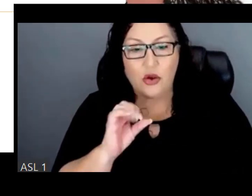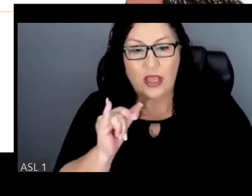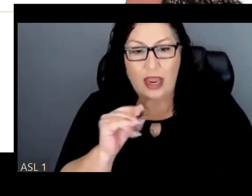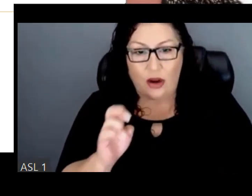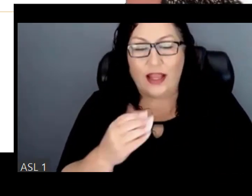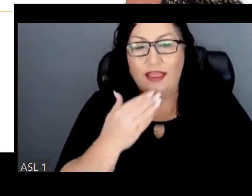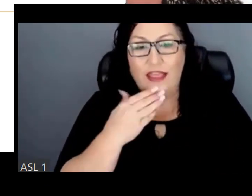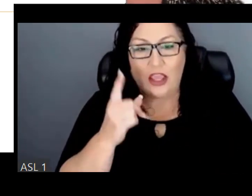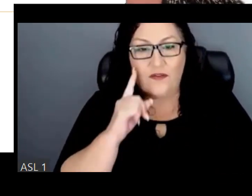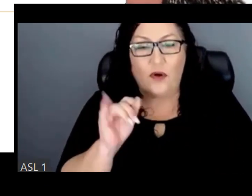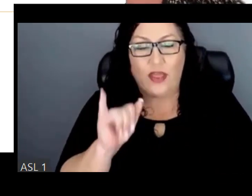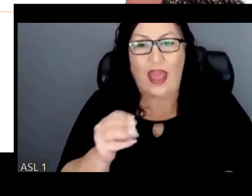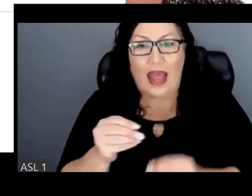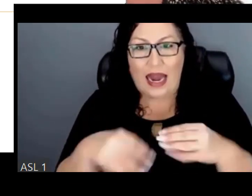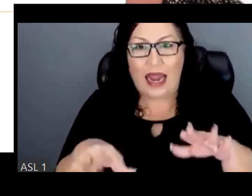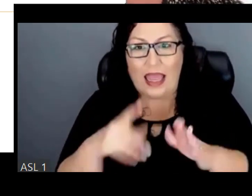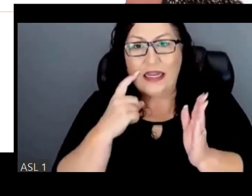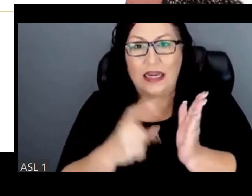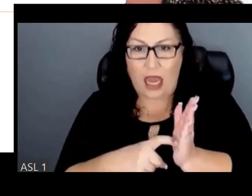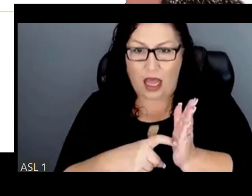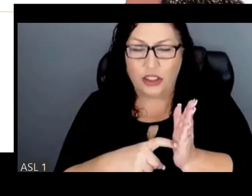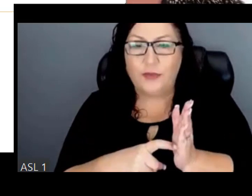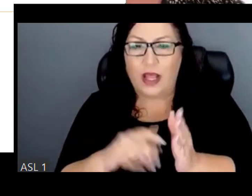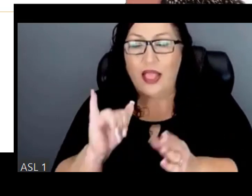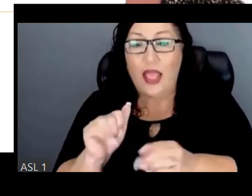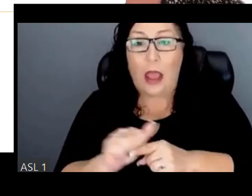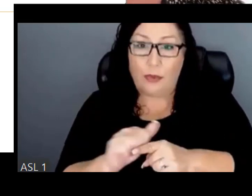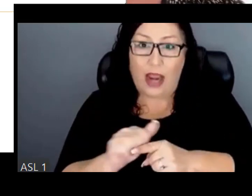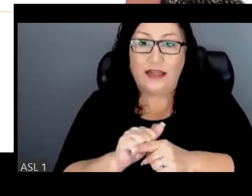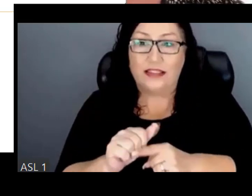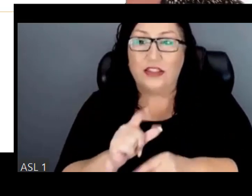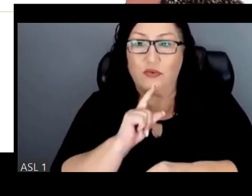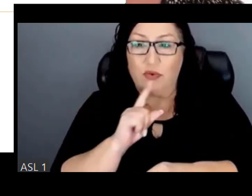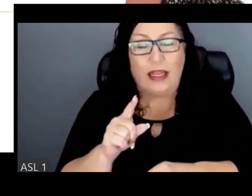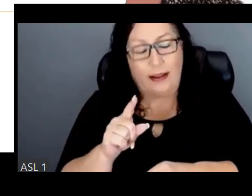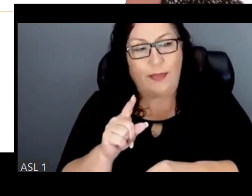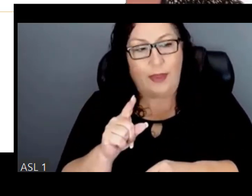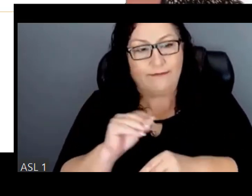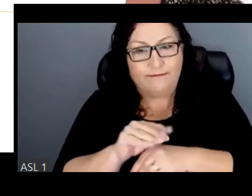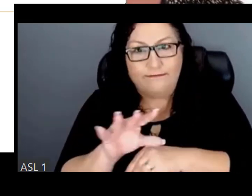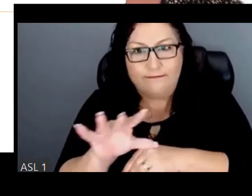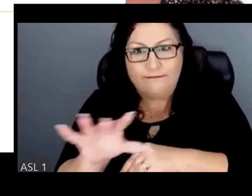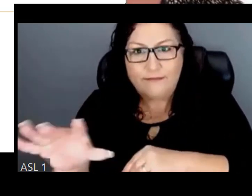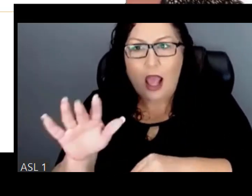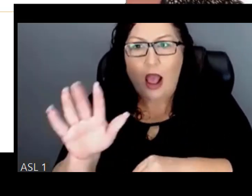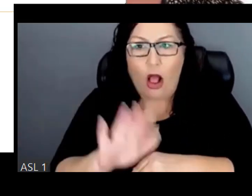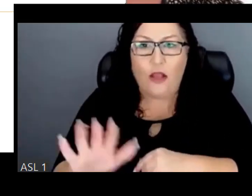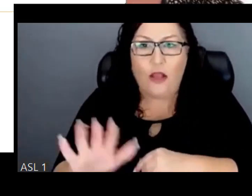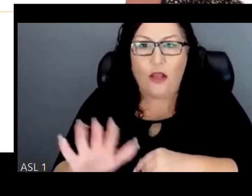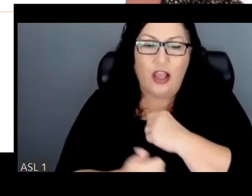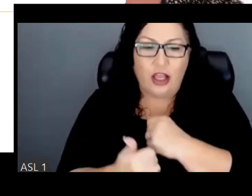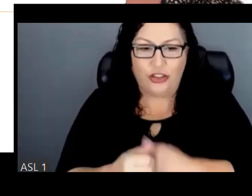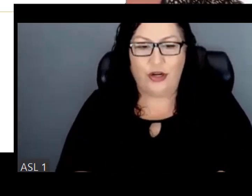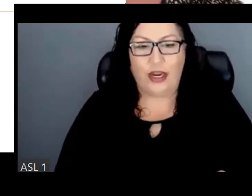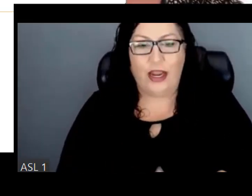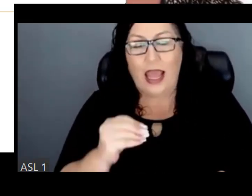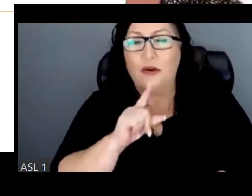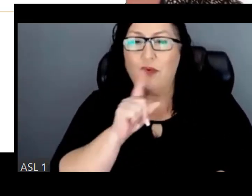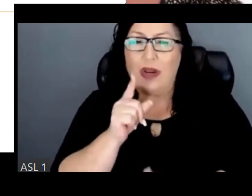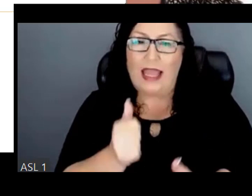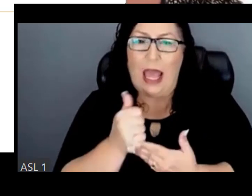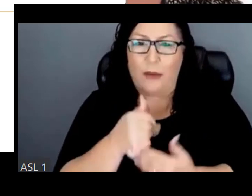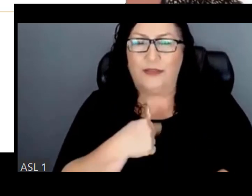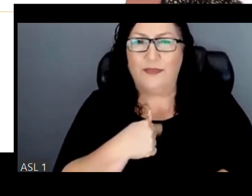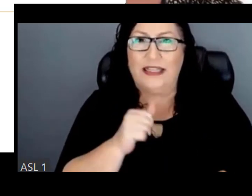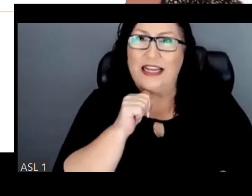Merci, Carolyn. Thank you so much for the land acknowledgement. As that practice has been finding its way across the country as a Métis citizen,